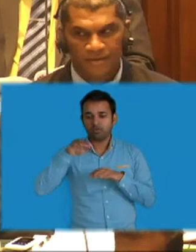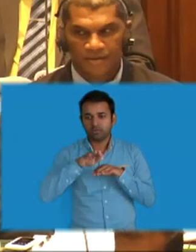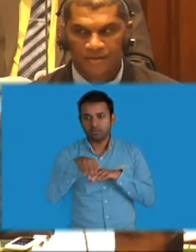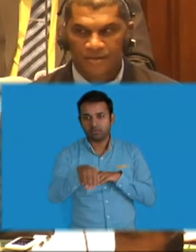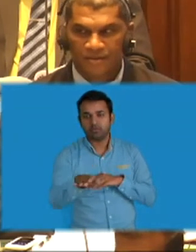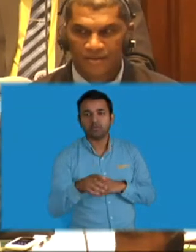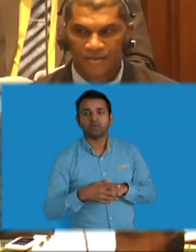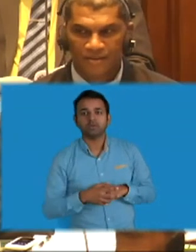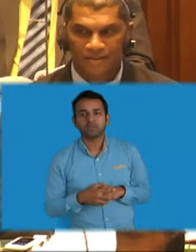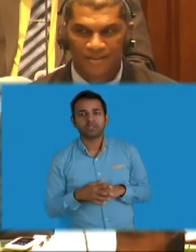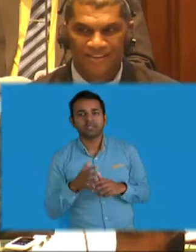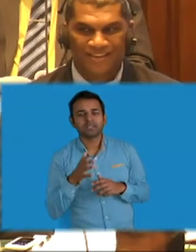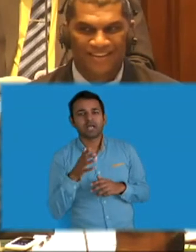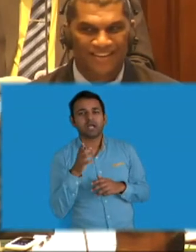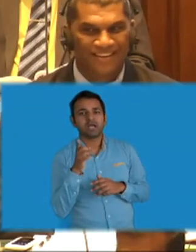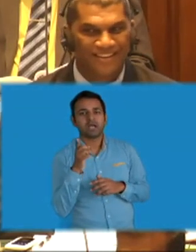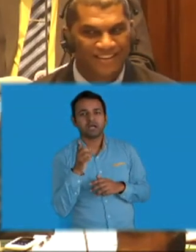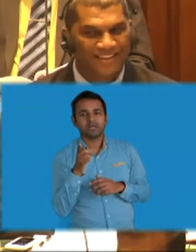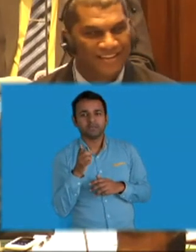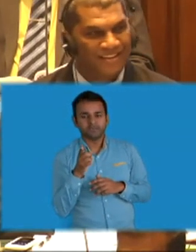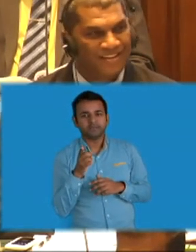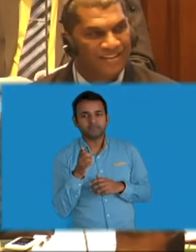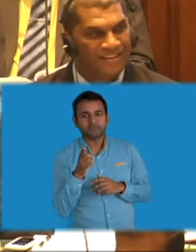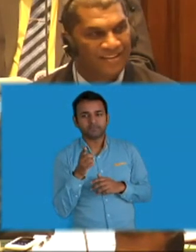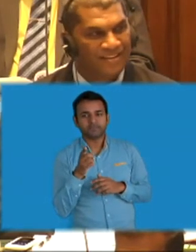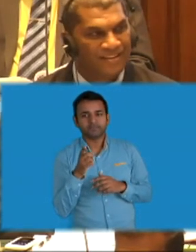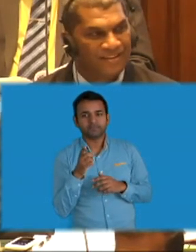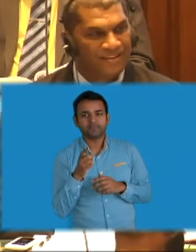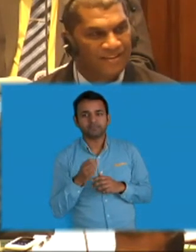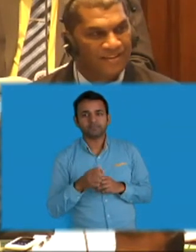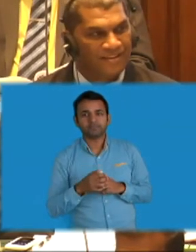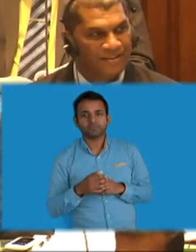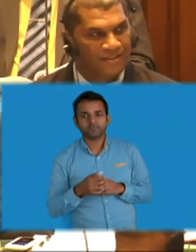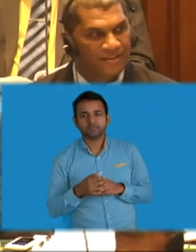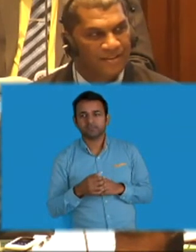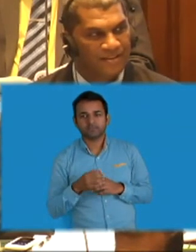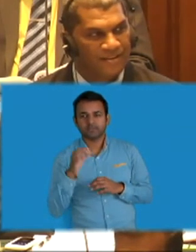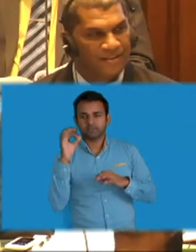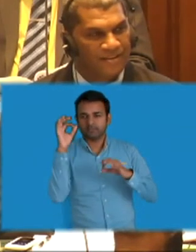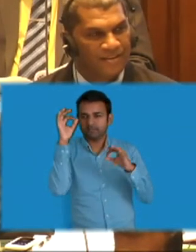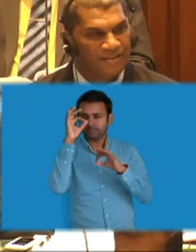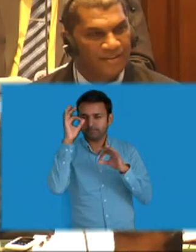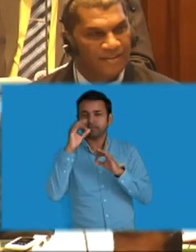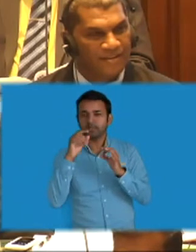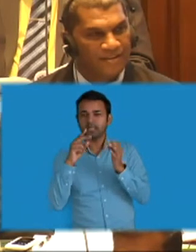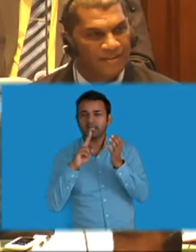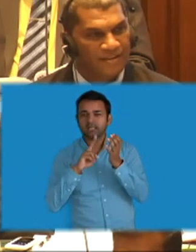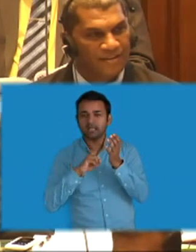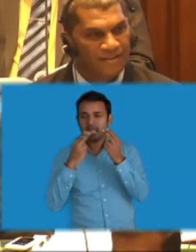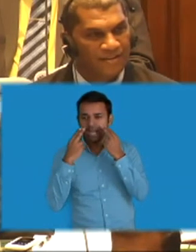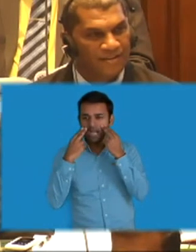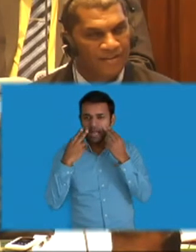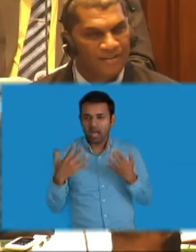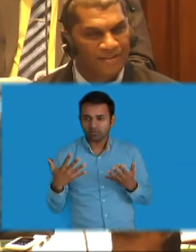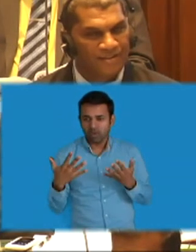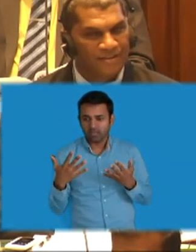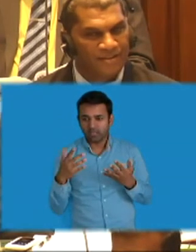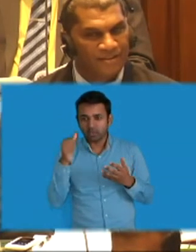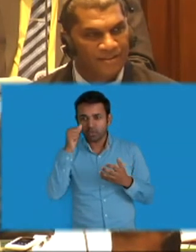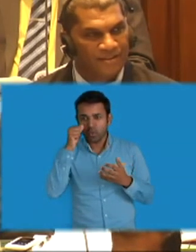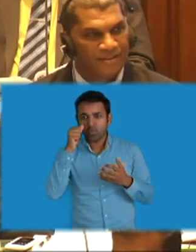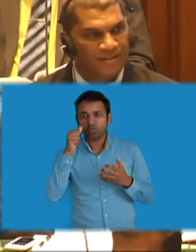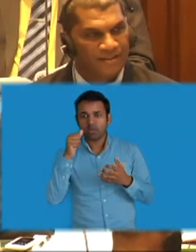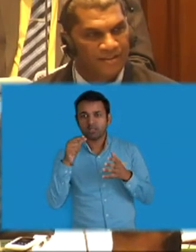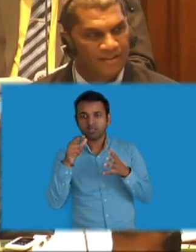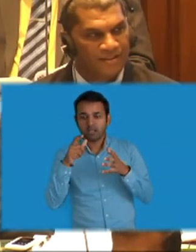demands, nature in itself will adapt to the environment changes like in the crabs. So for